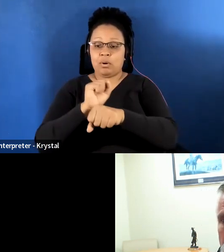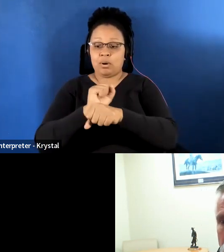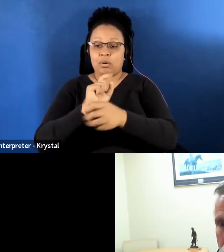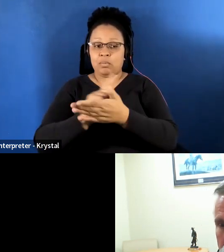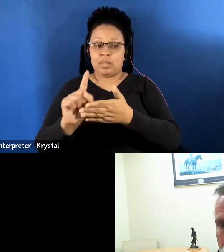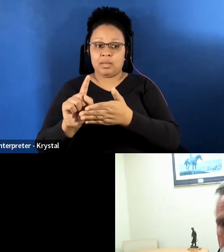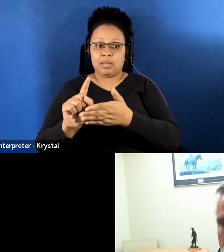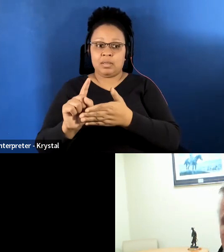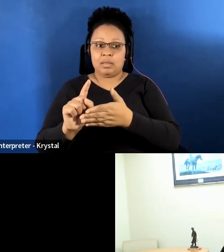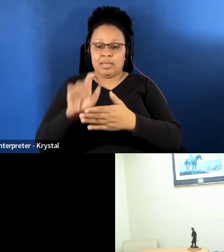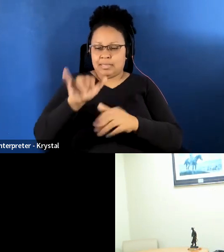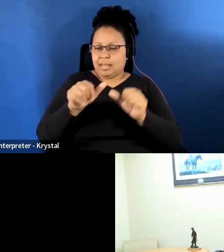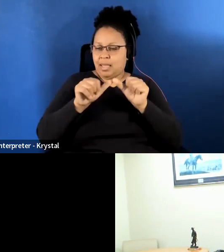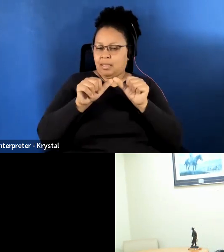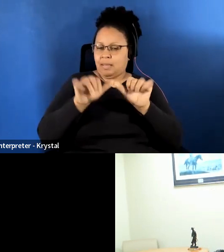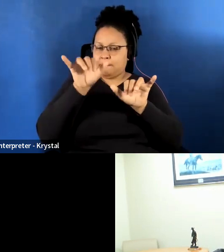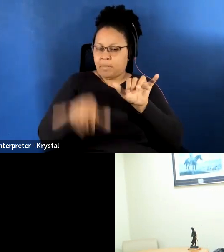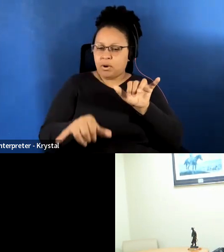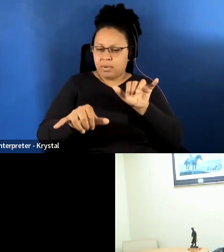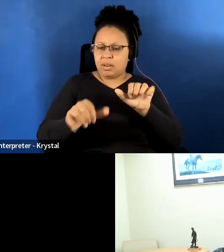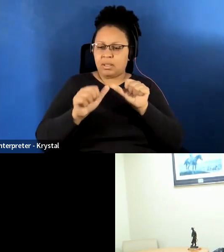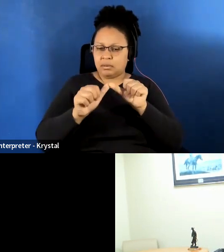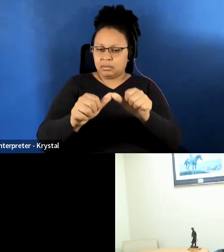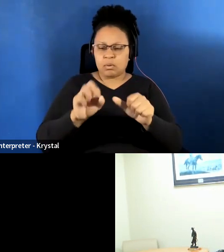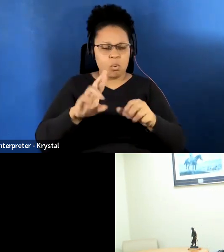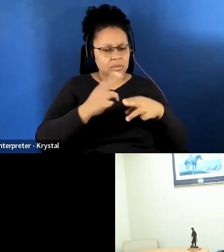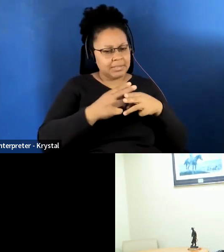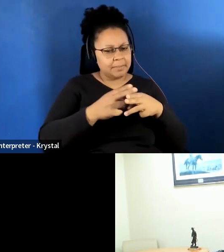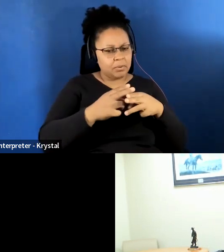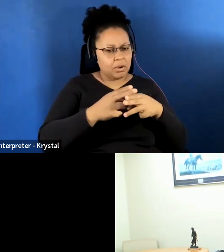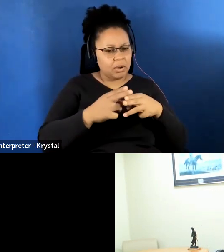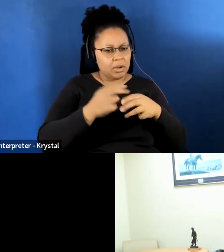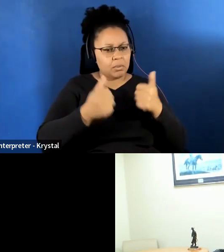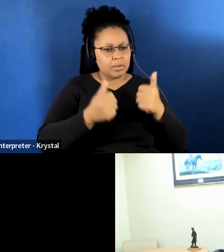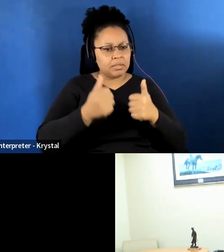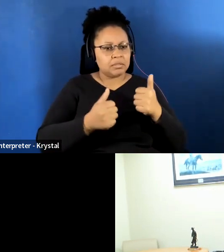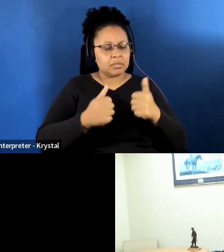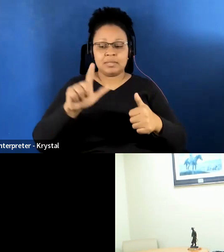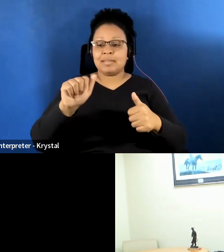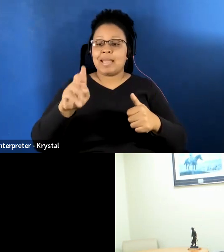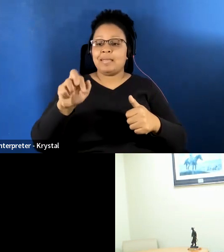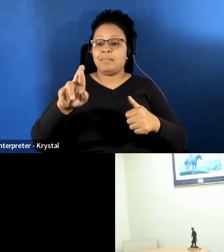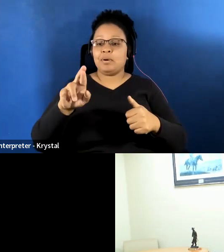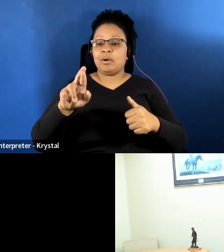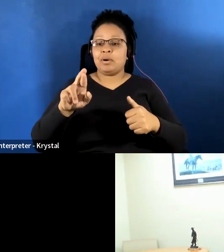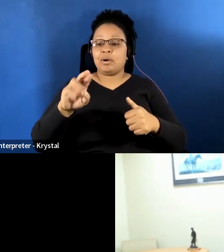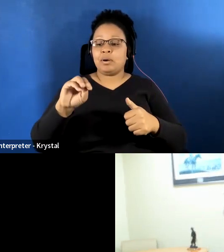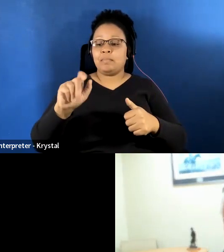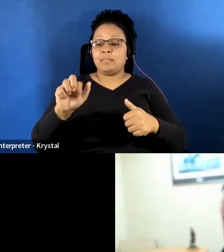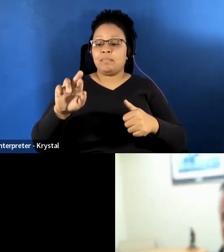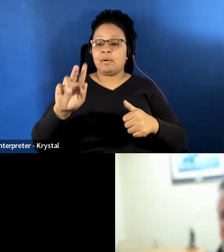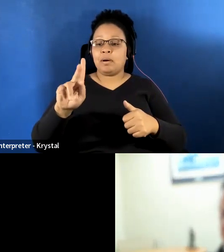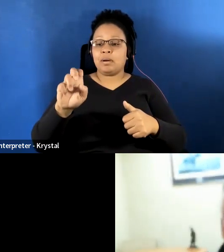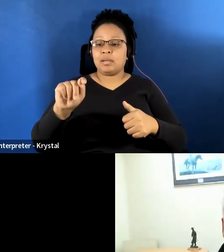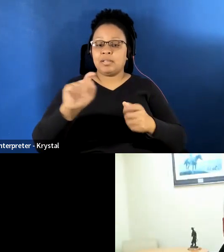consider it permanent, or is it considered more temporary? When the labor market changes, if and when it